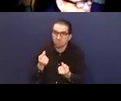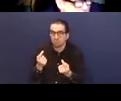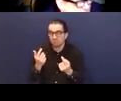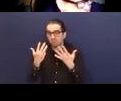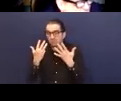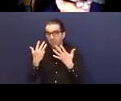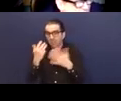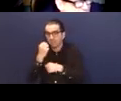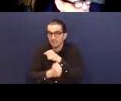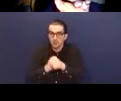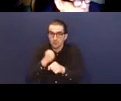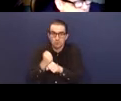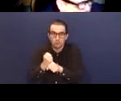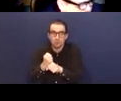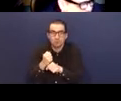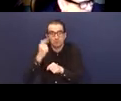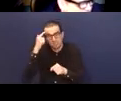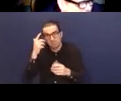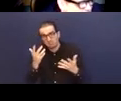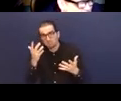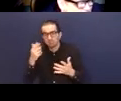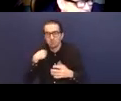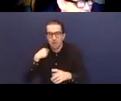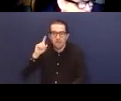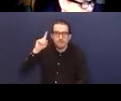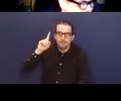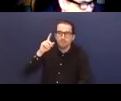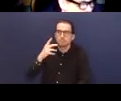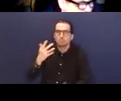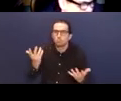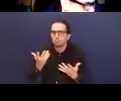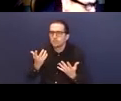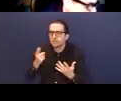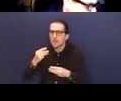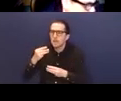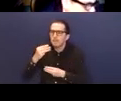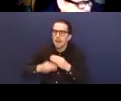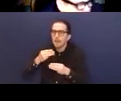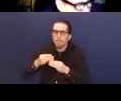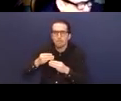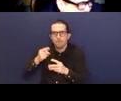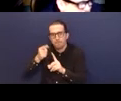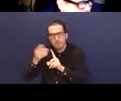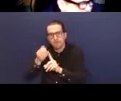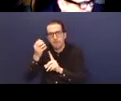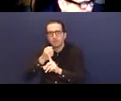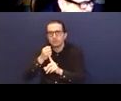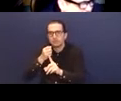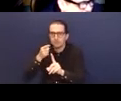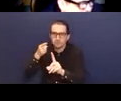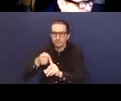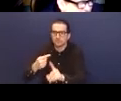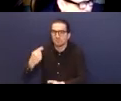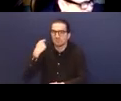reached? They just rolled them over and said, we'll give you another 15 years. They didn't include us at all, so we didn't have any benefits from